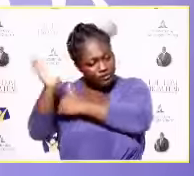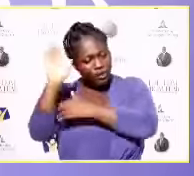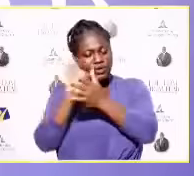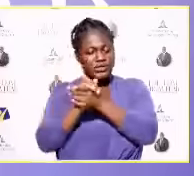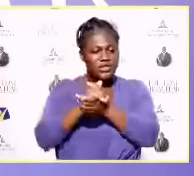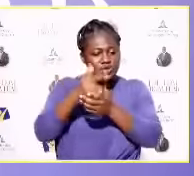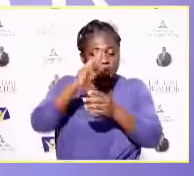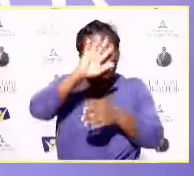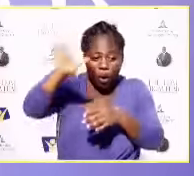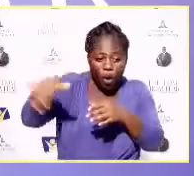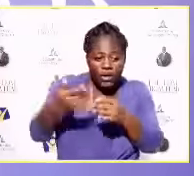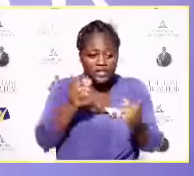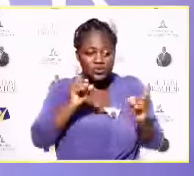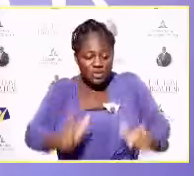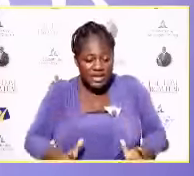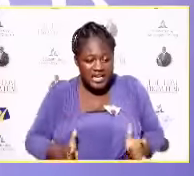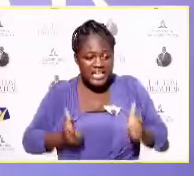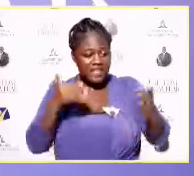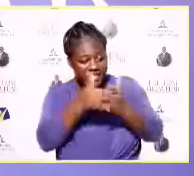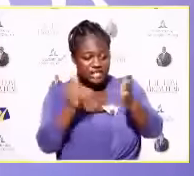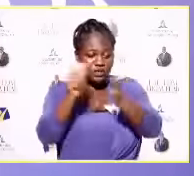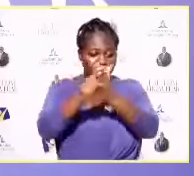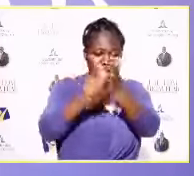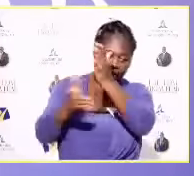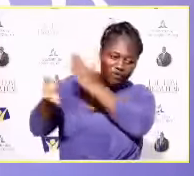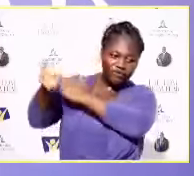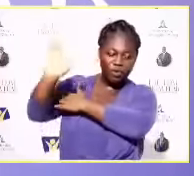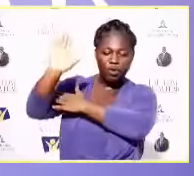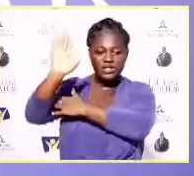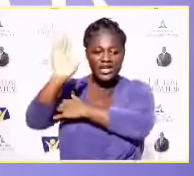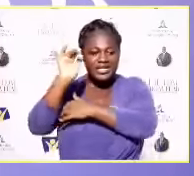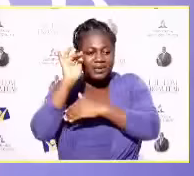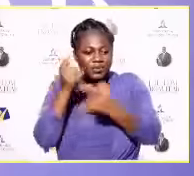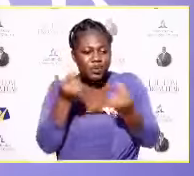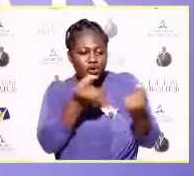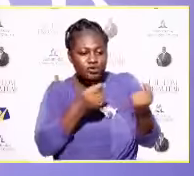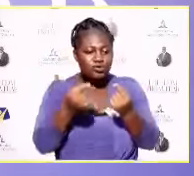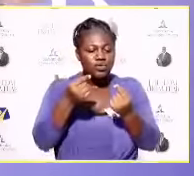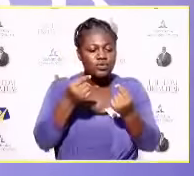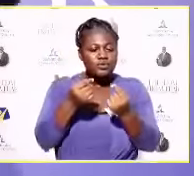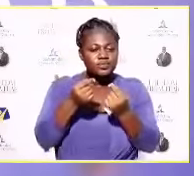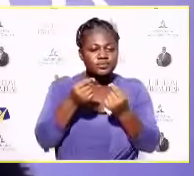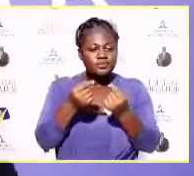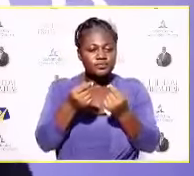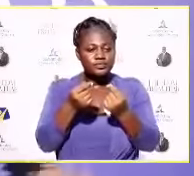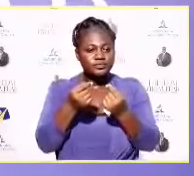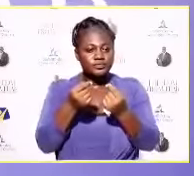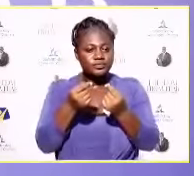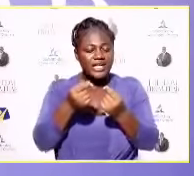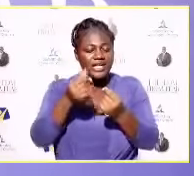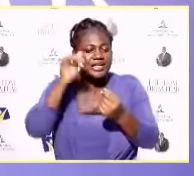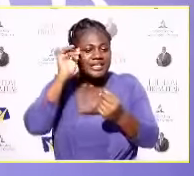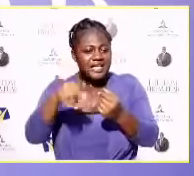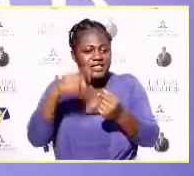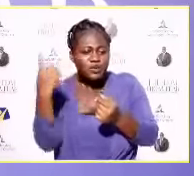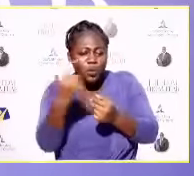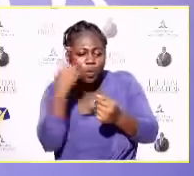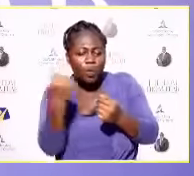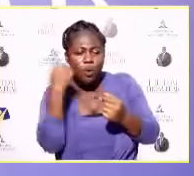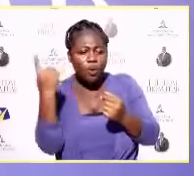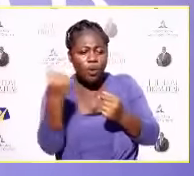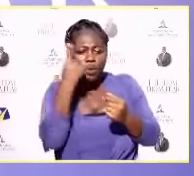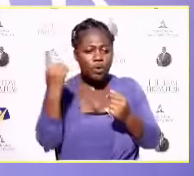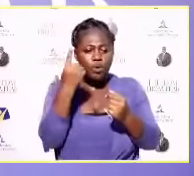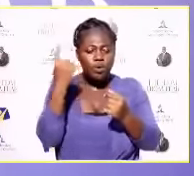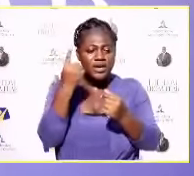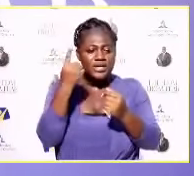violation of God's law, which is the law of Jesus Christ. That's the way it was then. That's the way it is